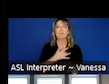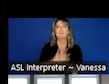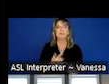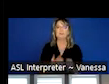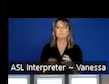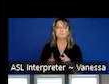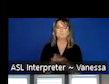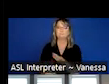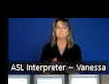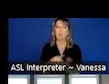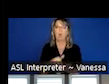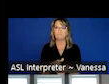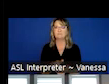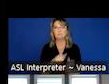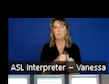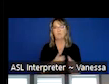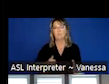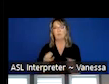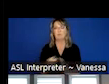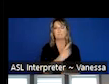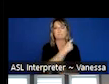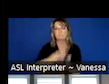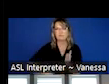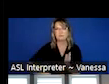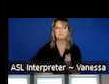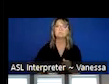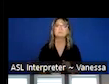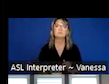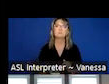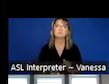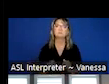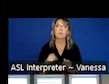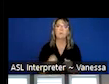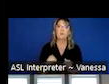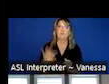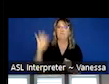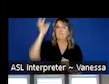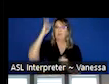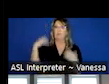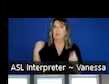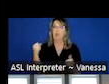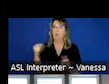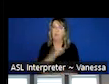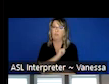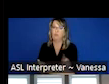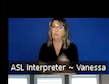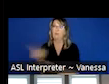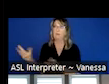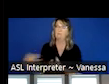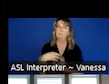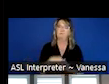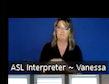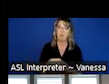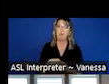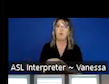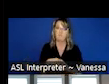state behavioral health authority can play in helping achieve a parity. A couple of those are helping consumers